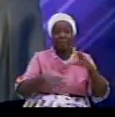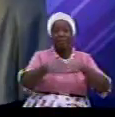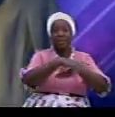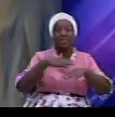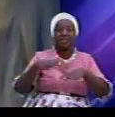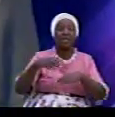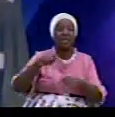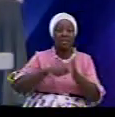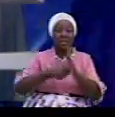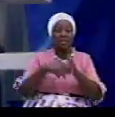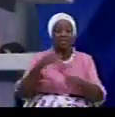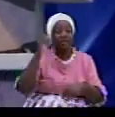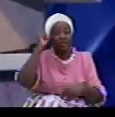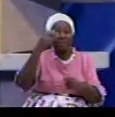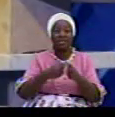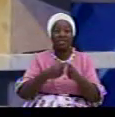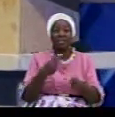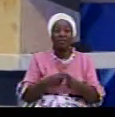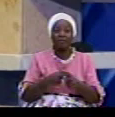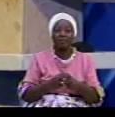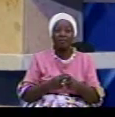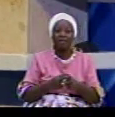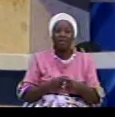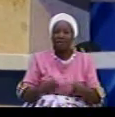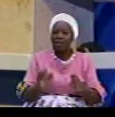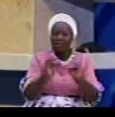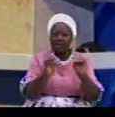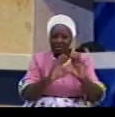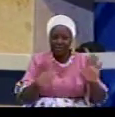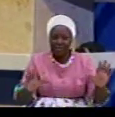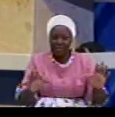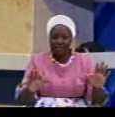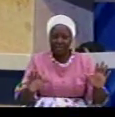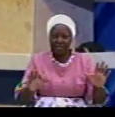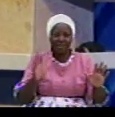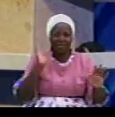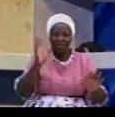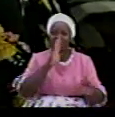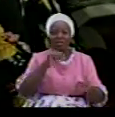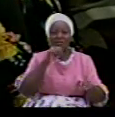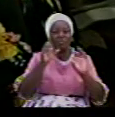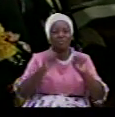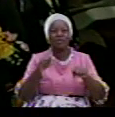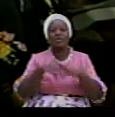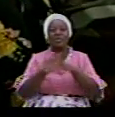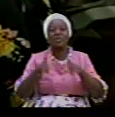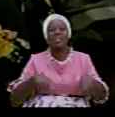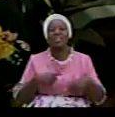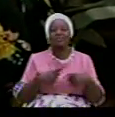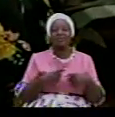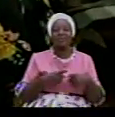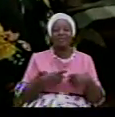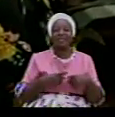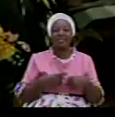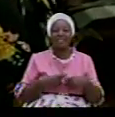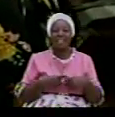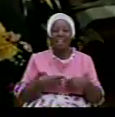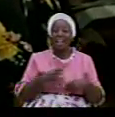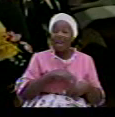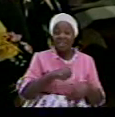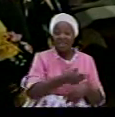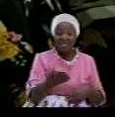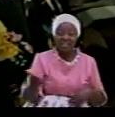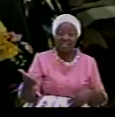his name, nothing will be impossible in your life. And whatsoever